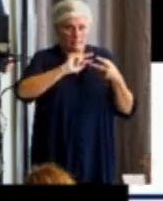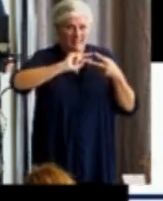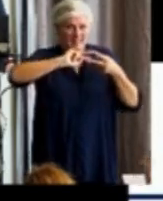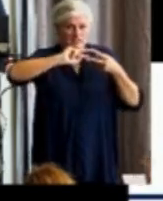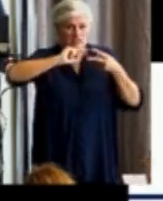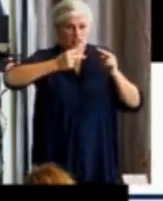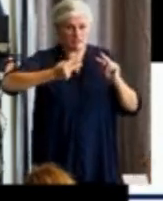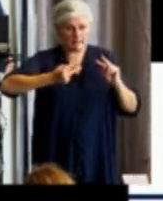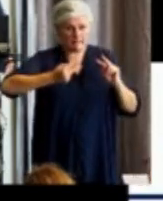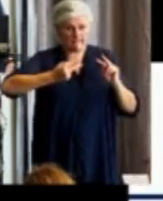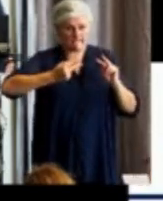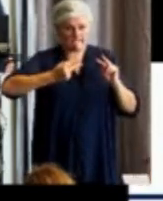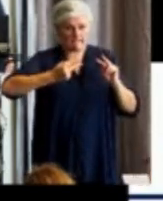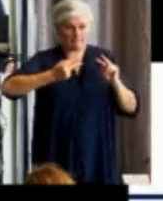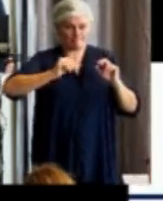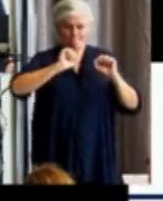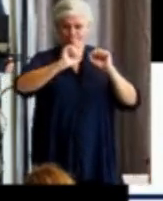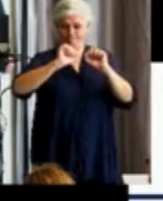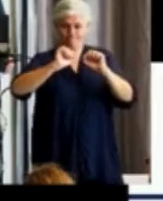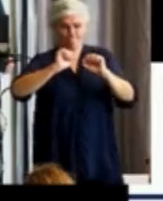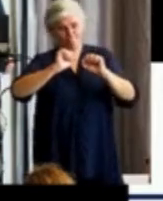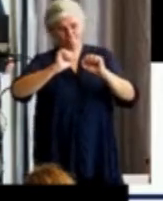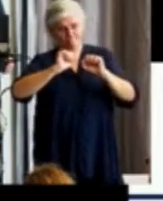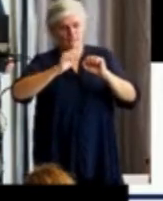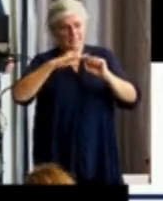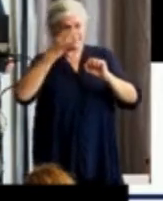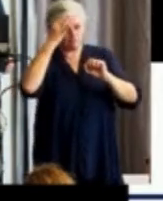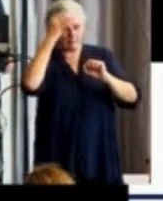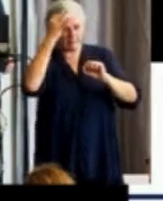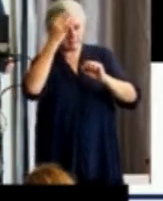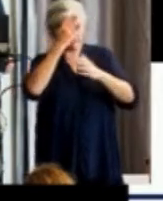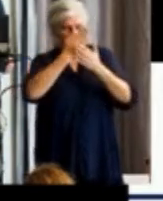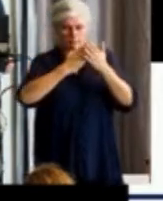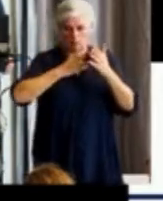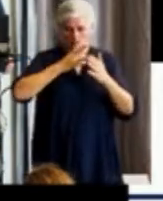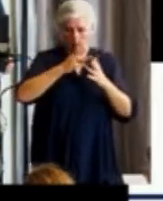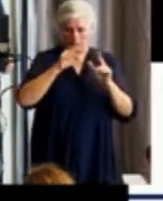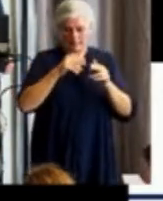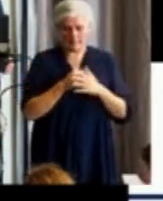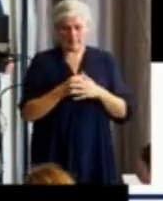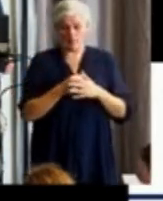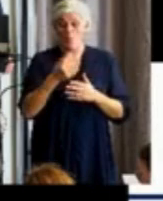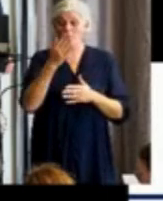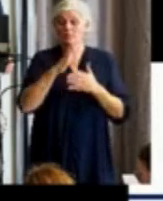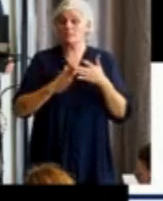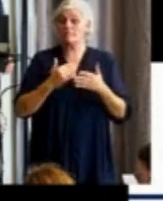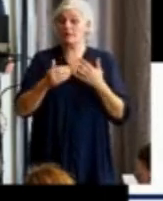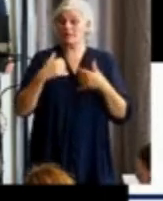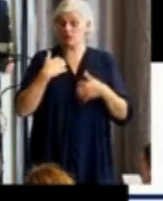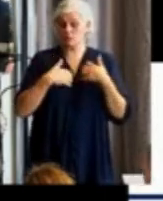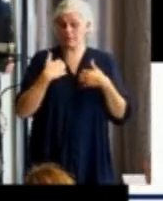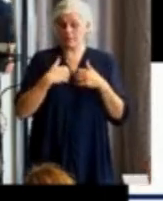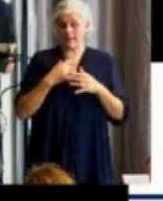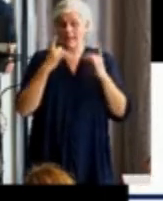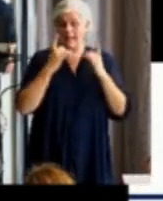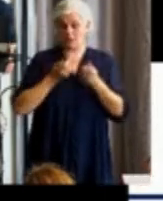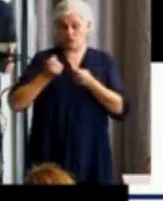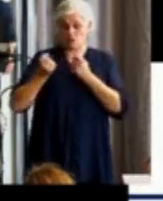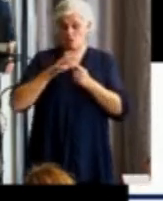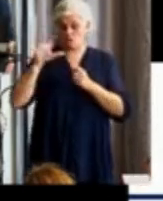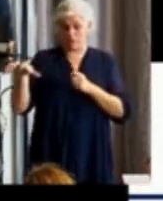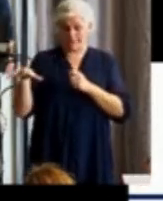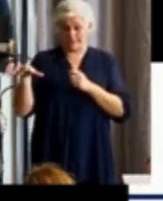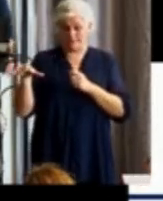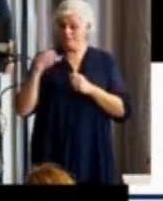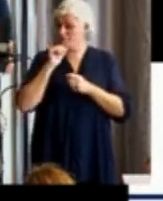genetic profiles that is predictive in someone that has this. We found something interesting. In our healthy controls on the right, there